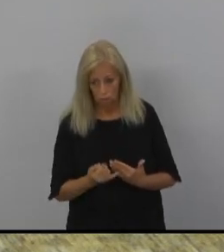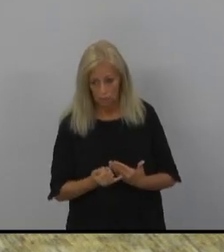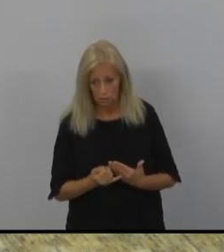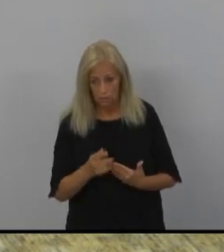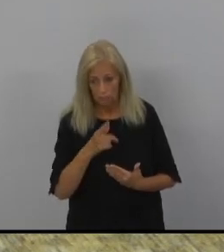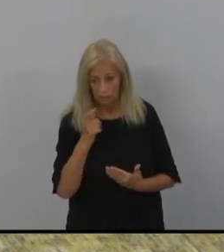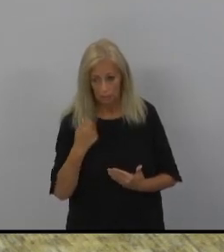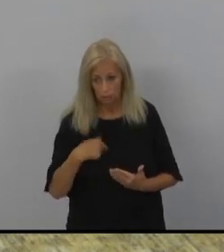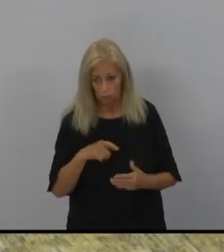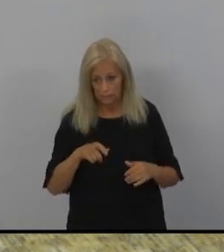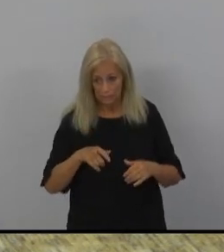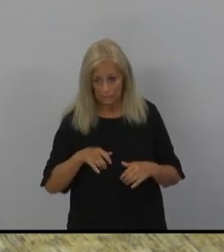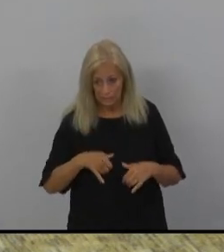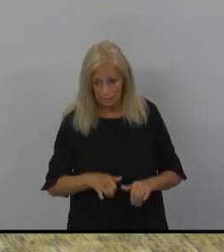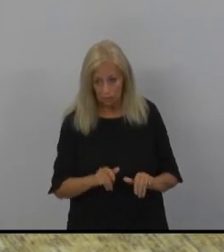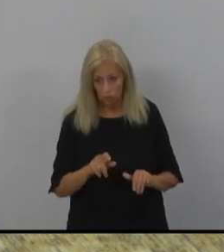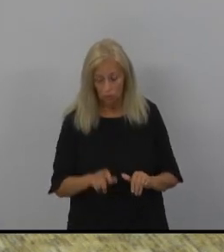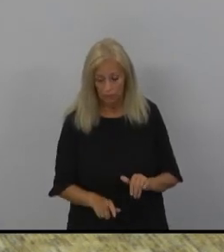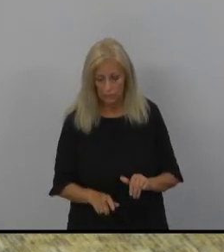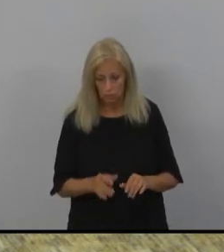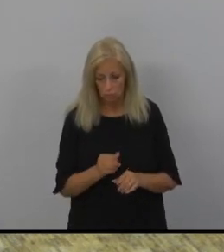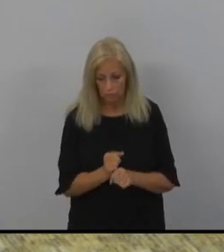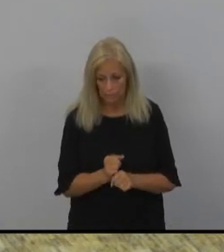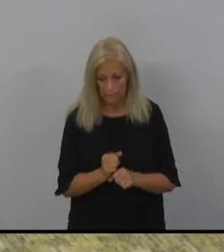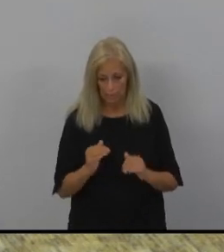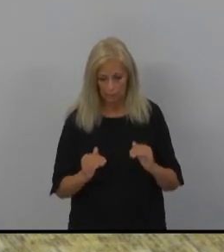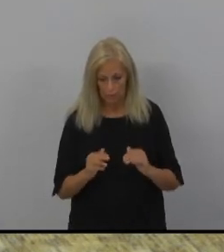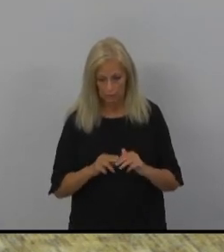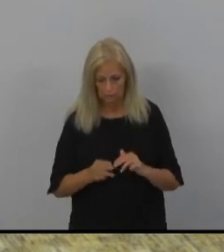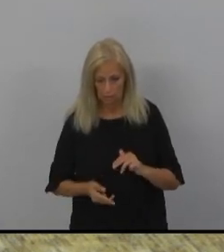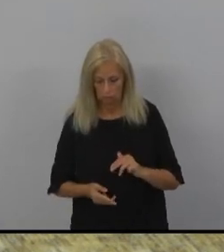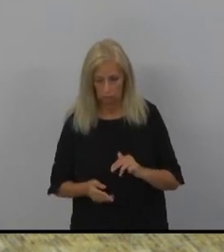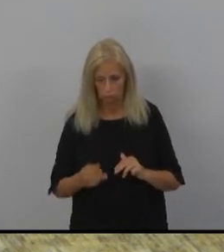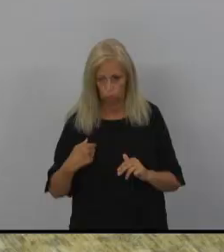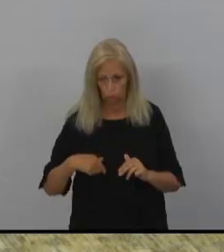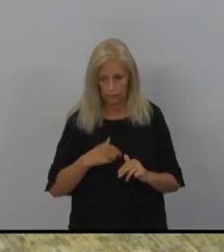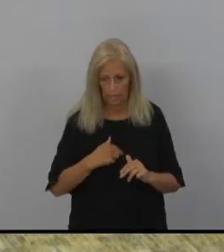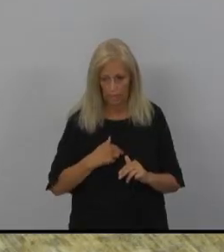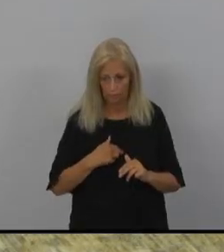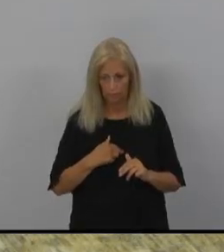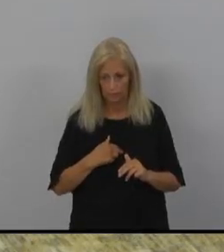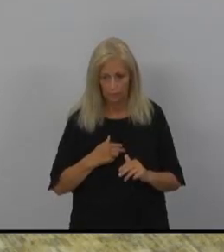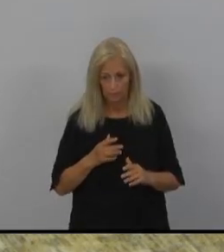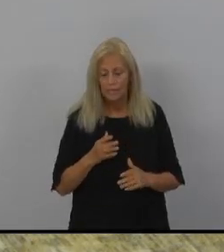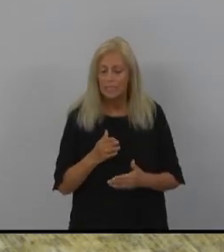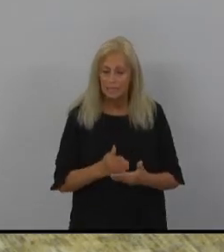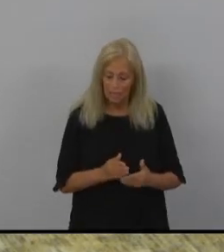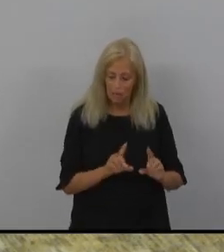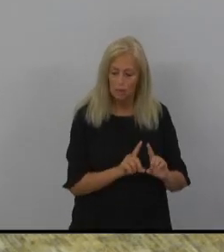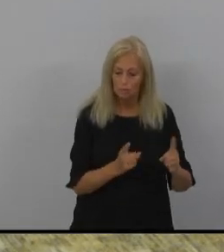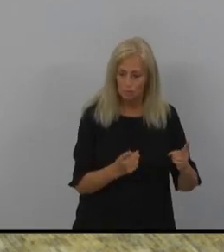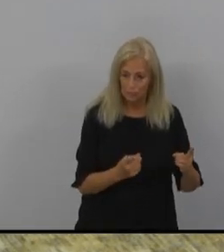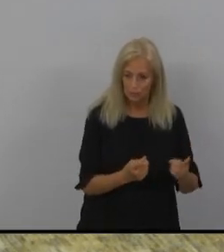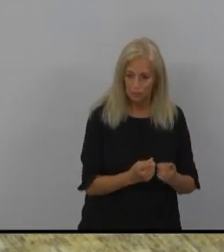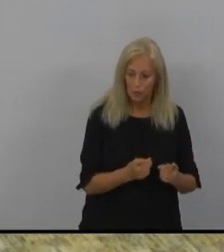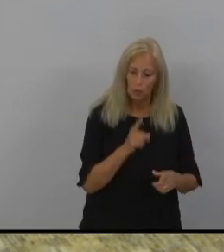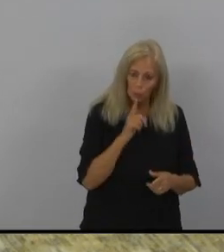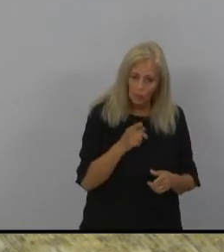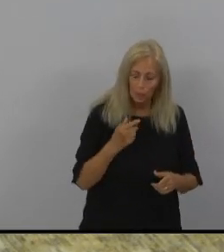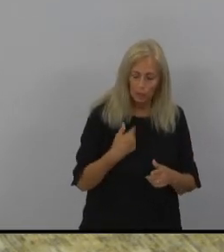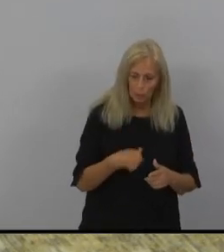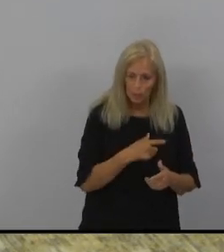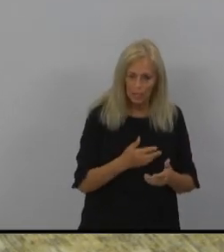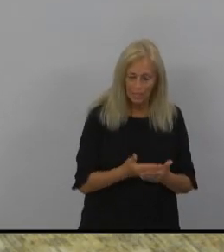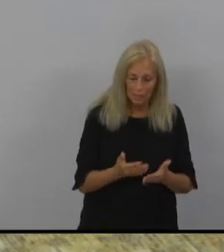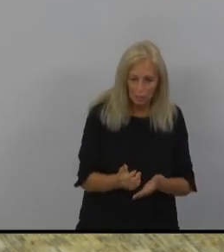do need to draw this fund balance down. We have an excess, unlike some districts, we actually make money in our